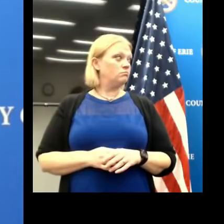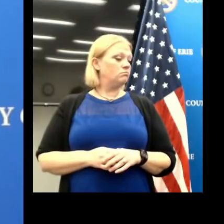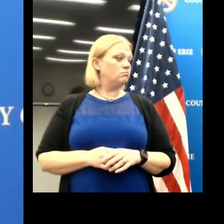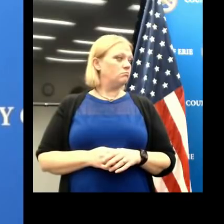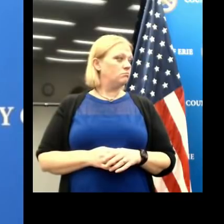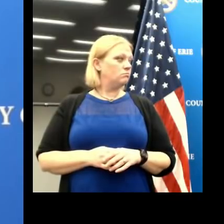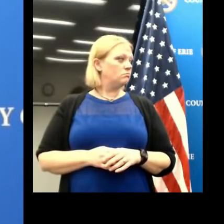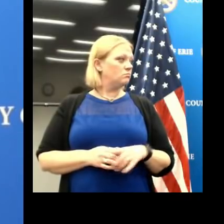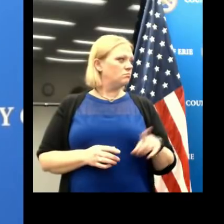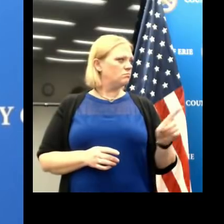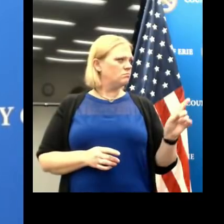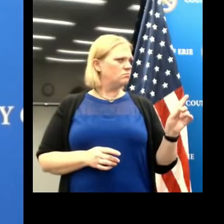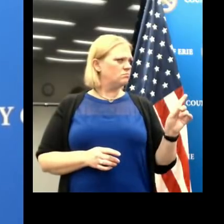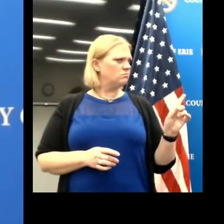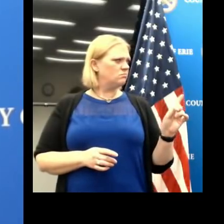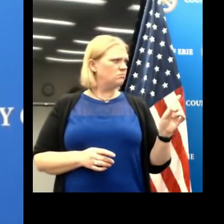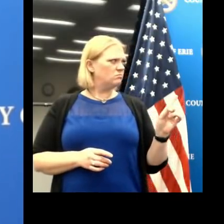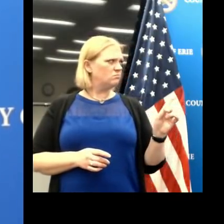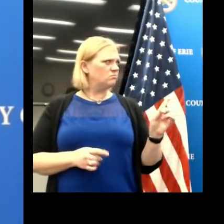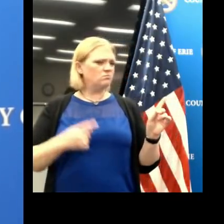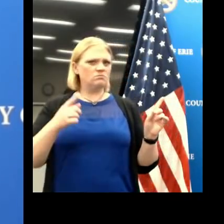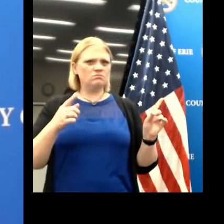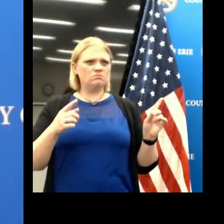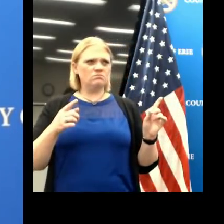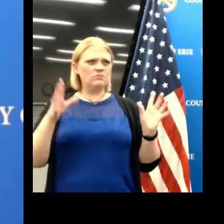I wanted to follow up on the enforcement question.